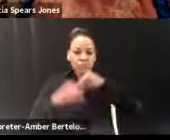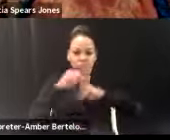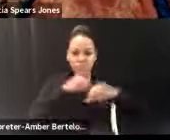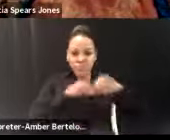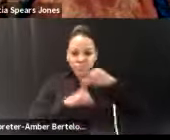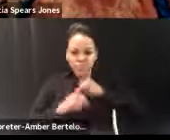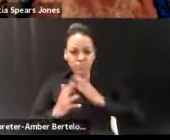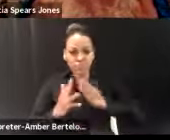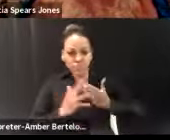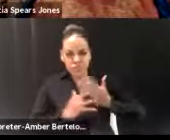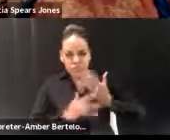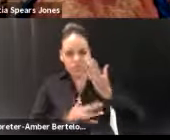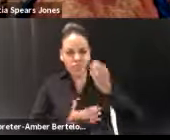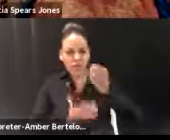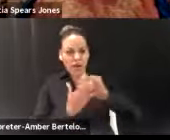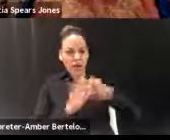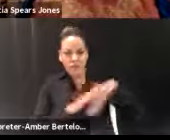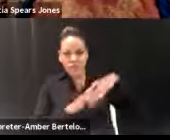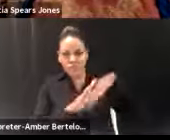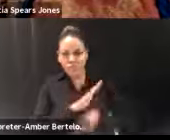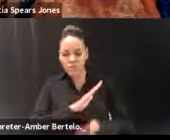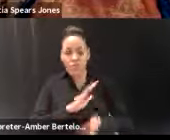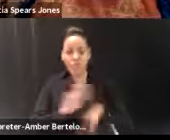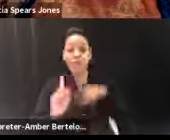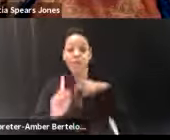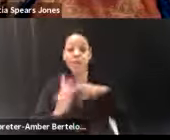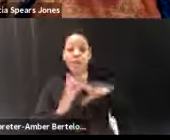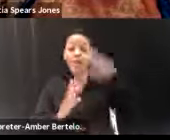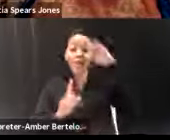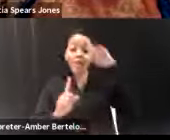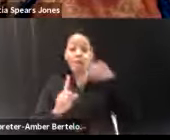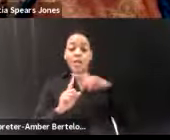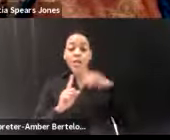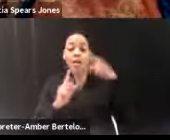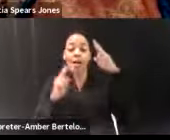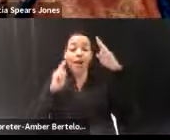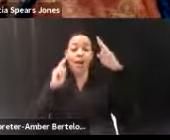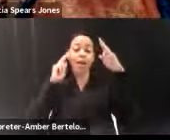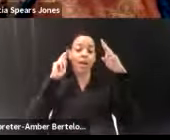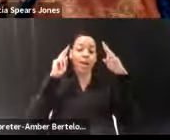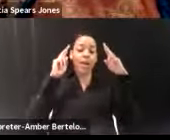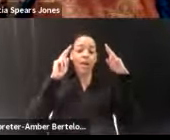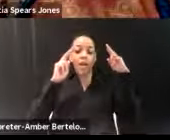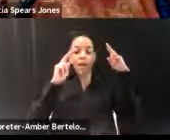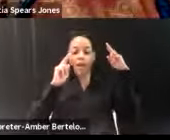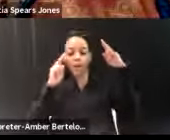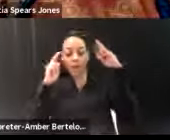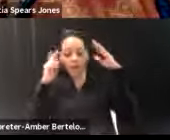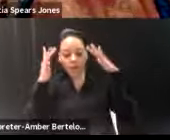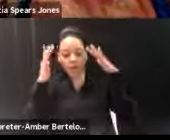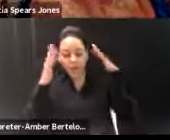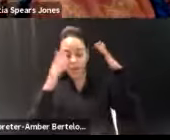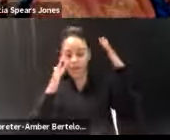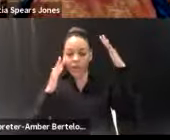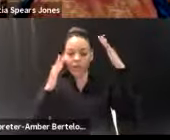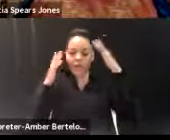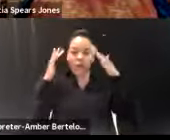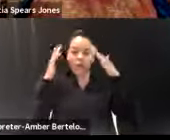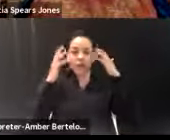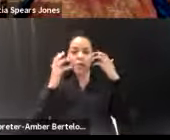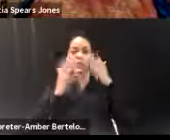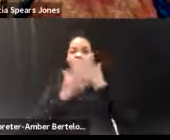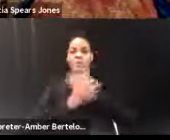bad economy. He had learned to take acid trips one day at a time. Oh,